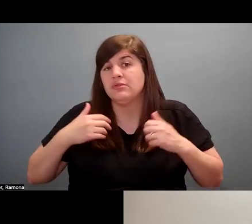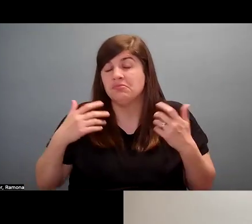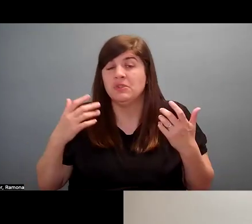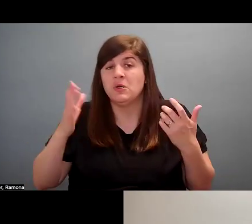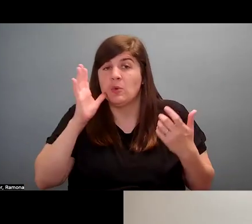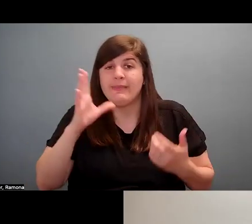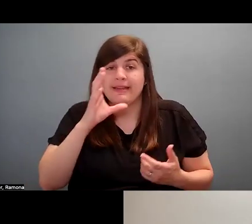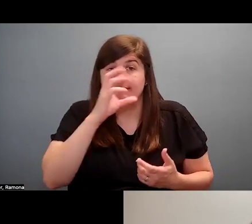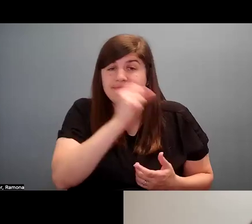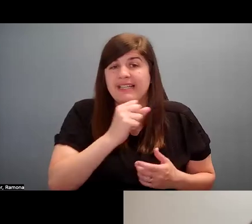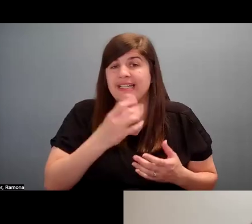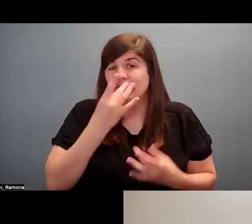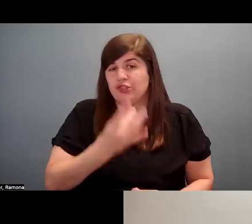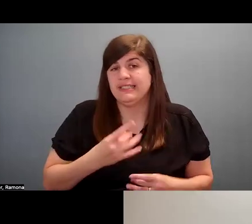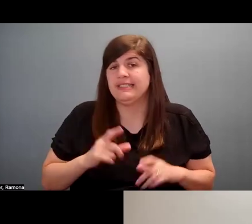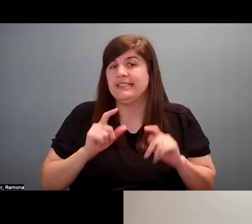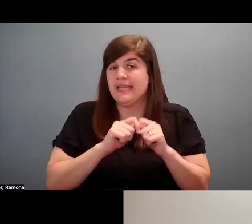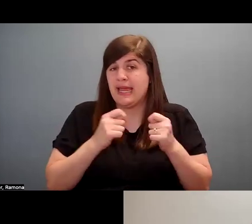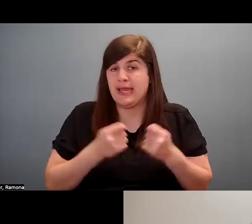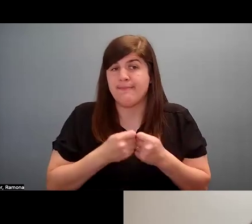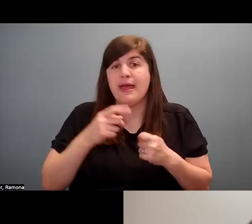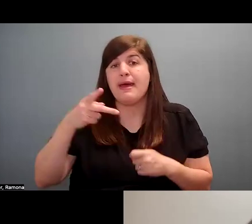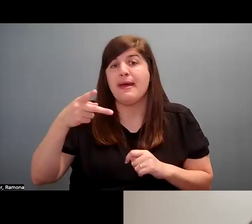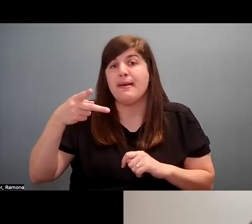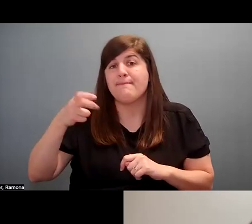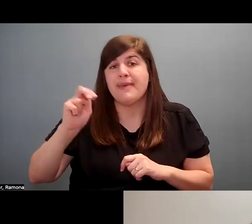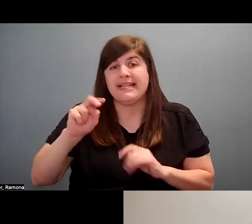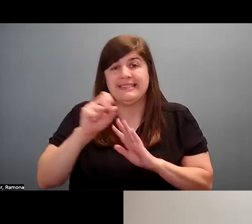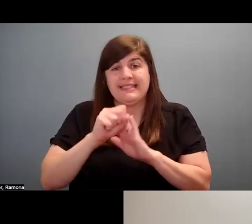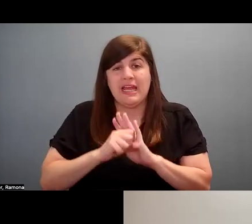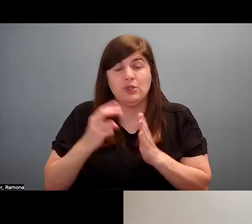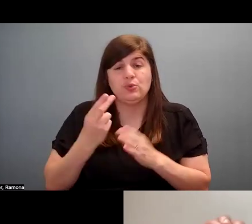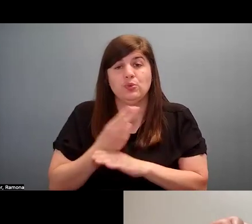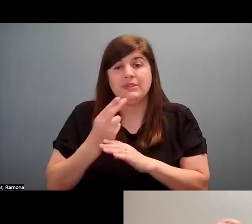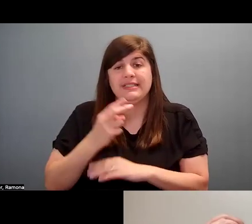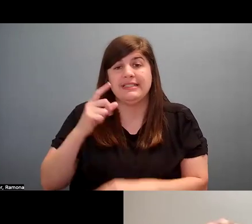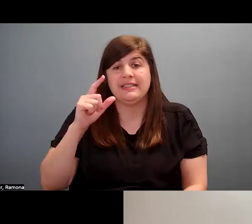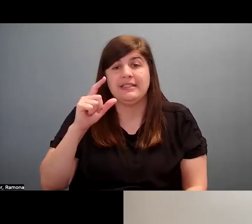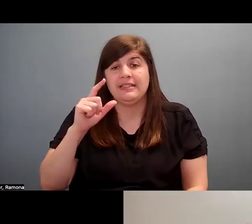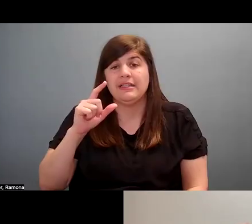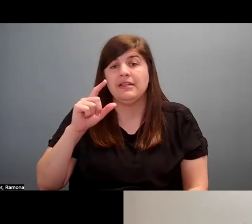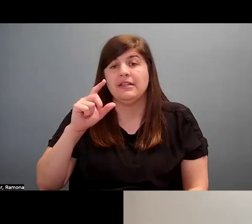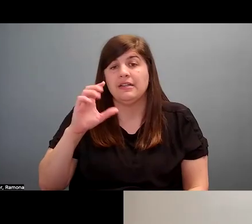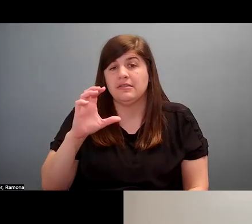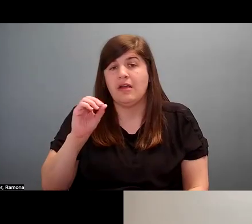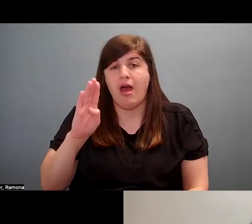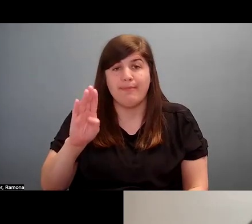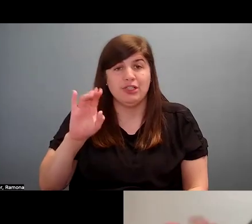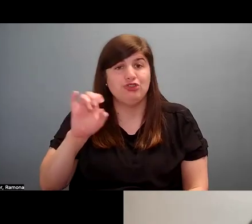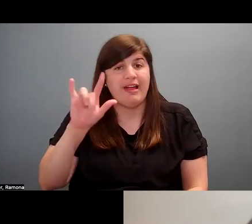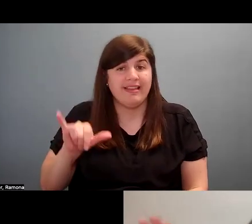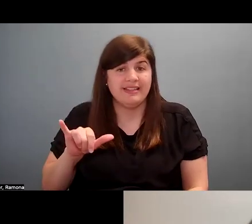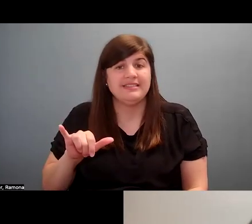For example, there's a team at Penn State that uses ctenophores. These are little calm jellies about yay big that